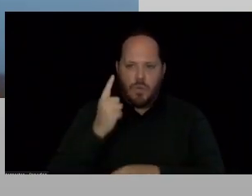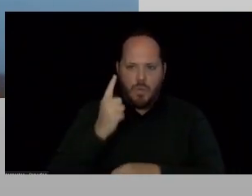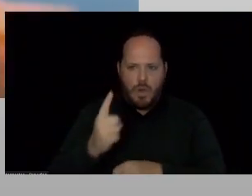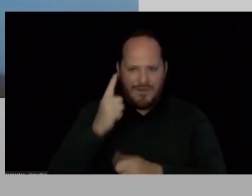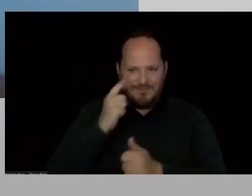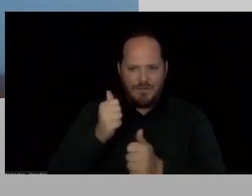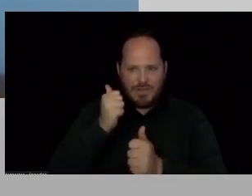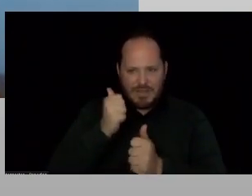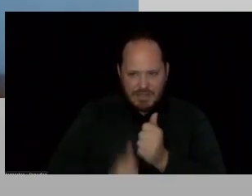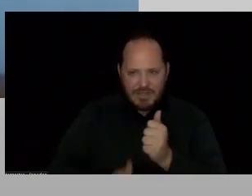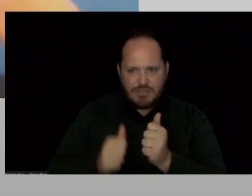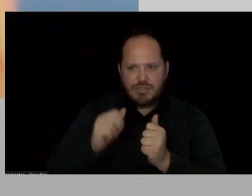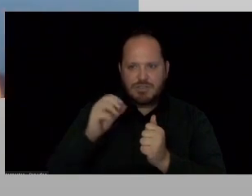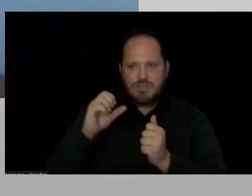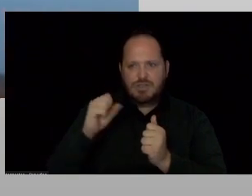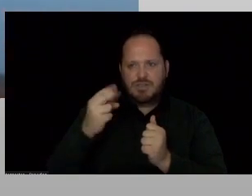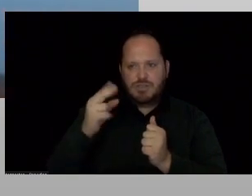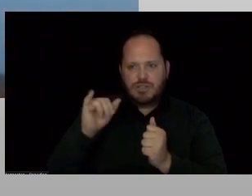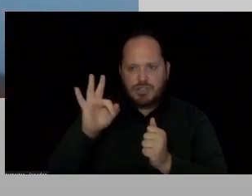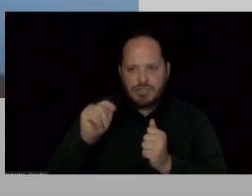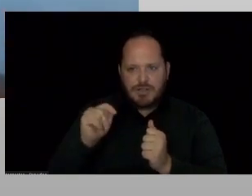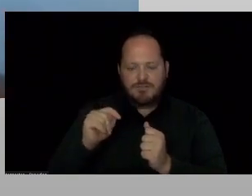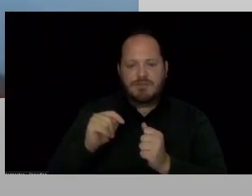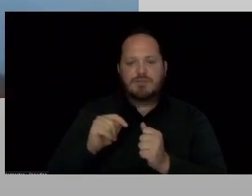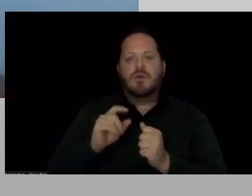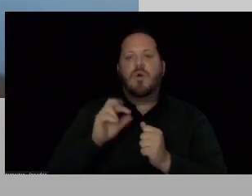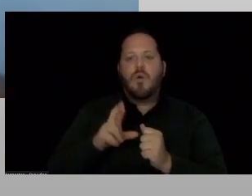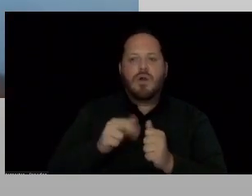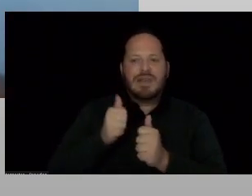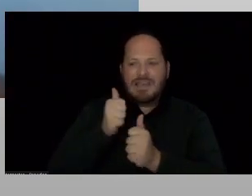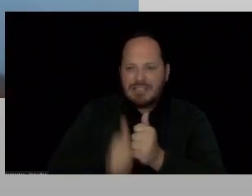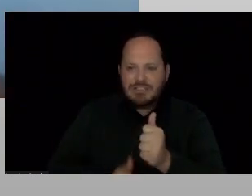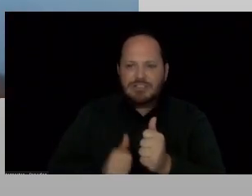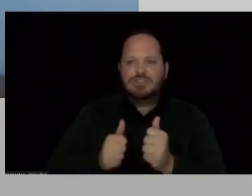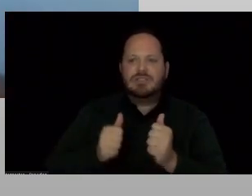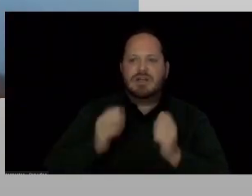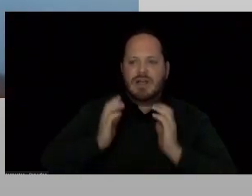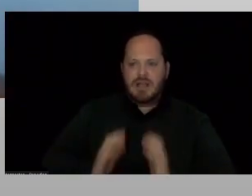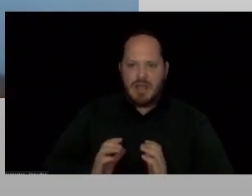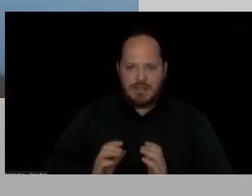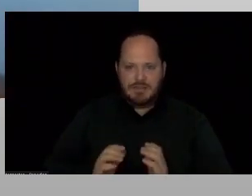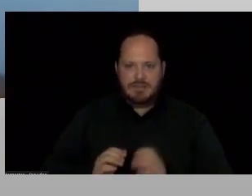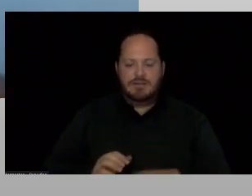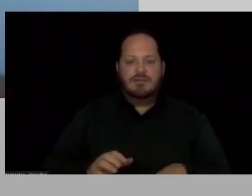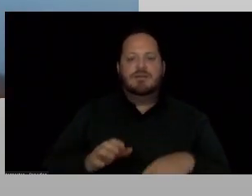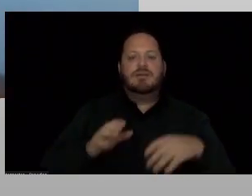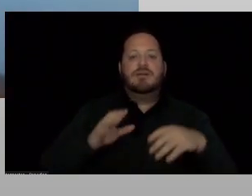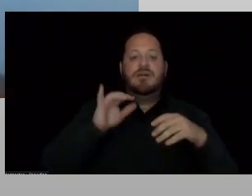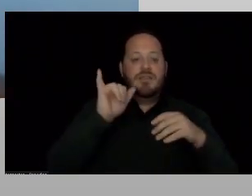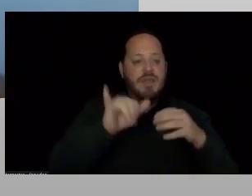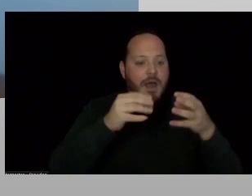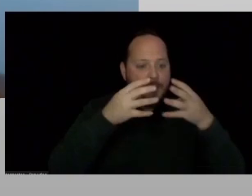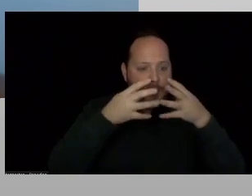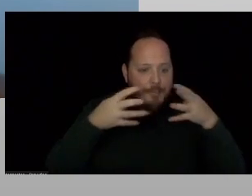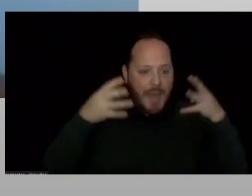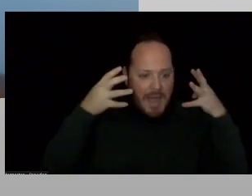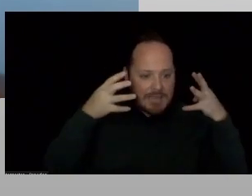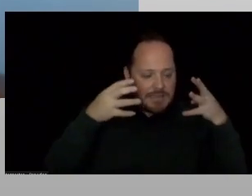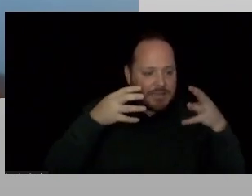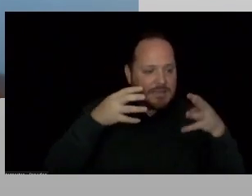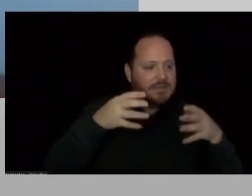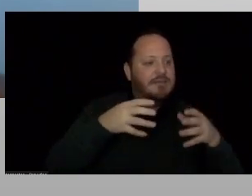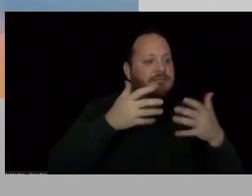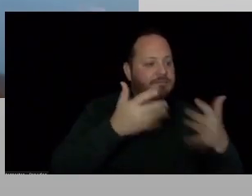should go from client to client or home to home. And PPE that can be used again and disinfected like a face shield should